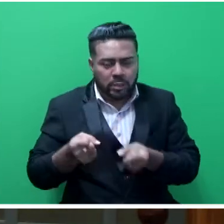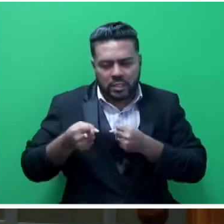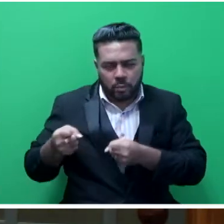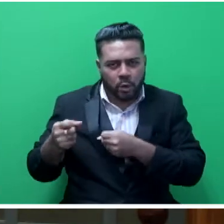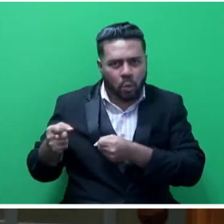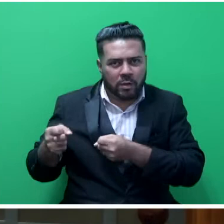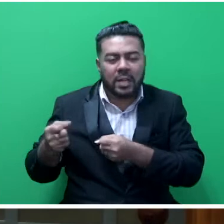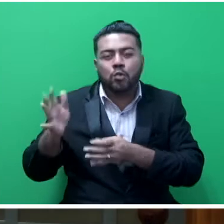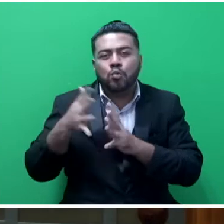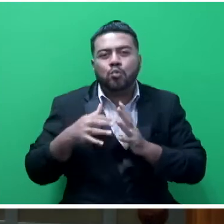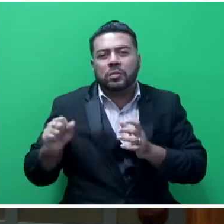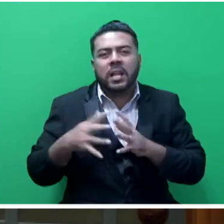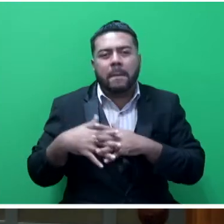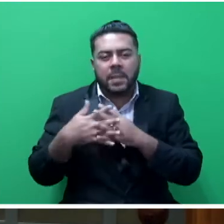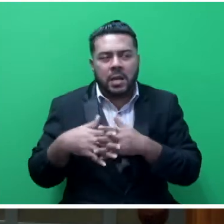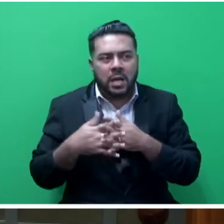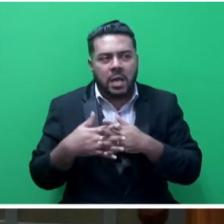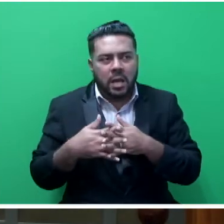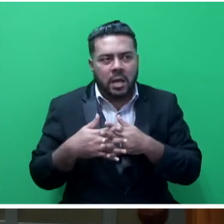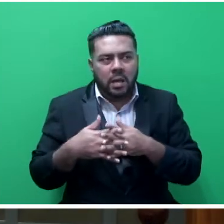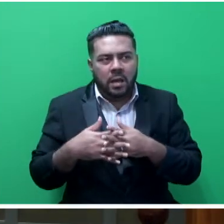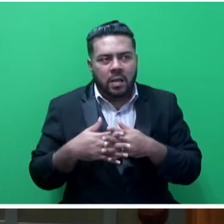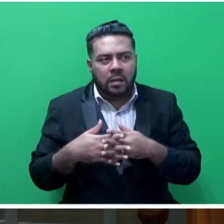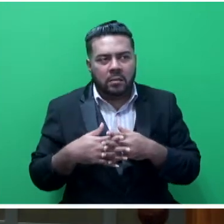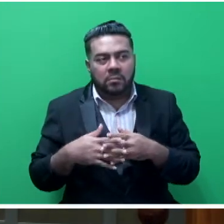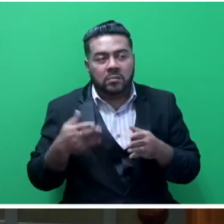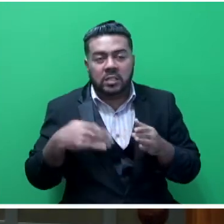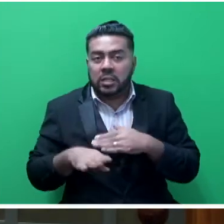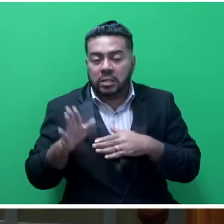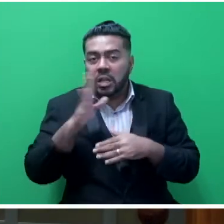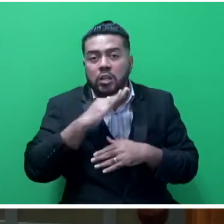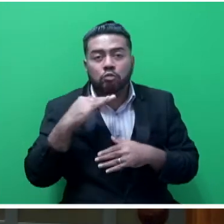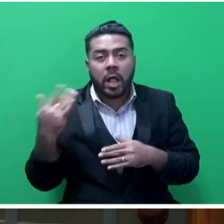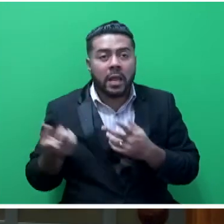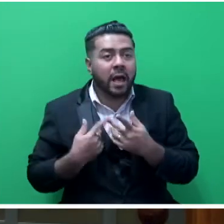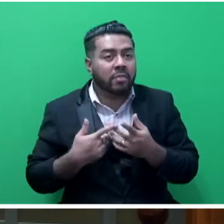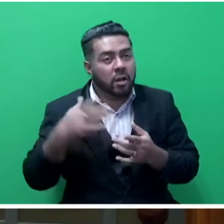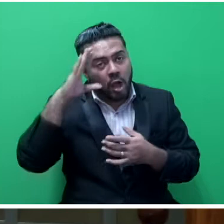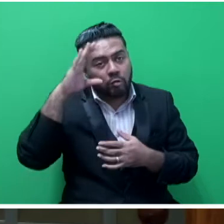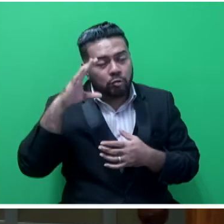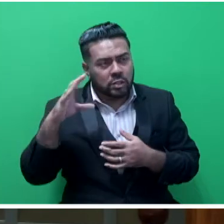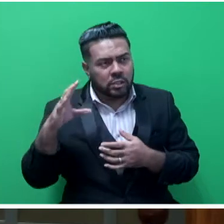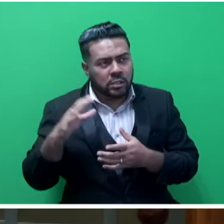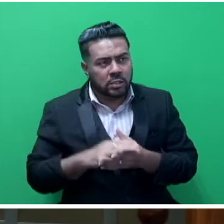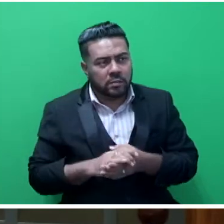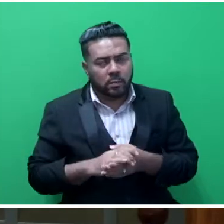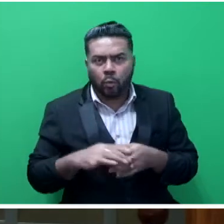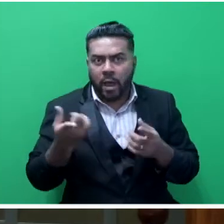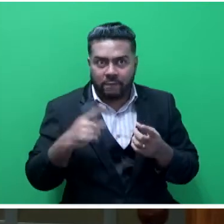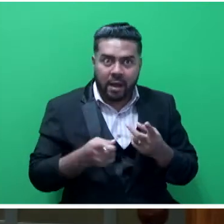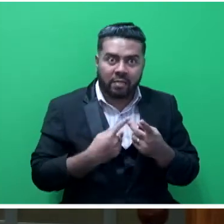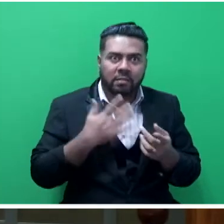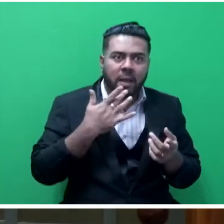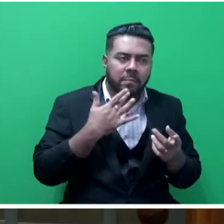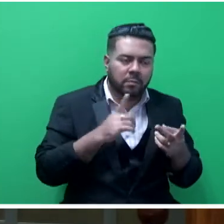being used in America and also initially in Israel and some other countries. The AstraZeneca, which we have